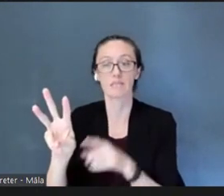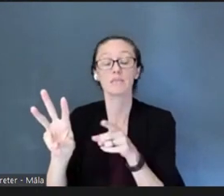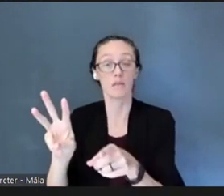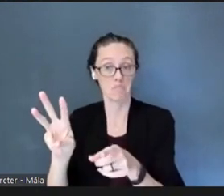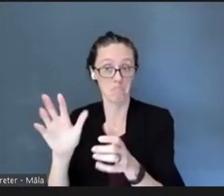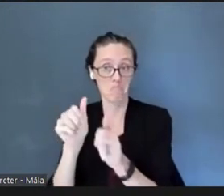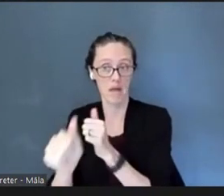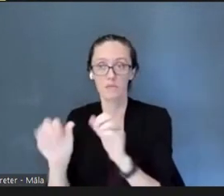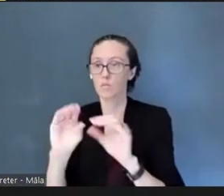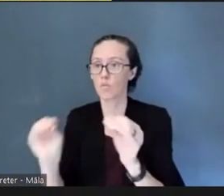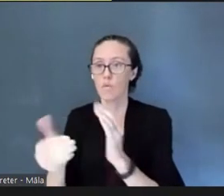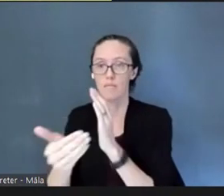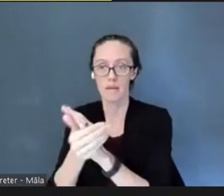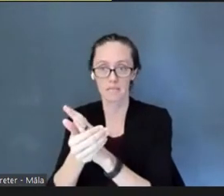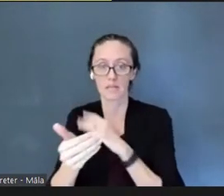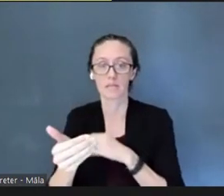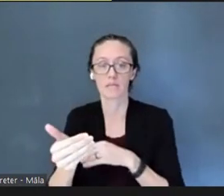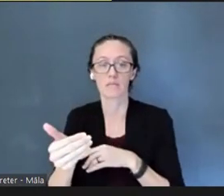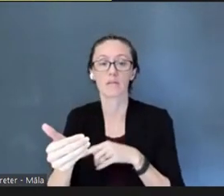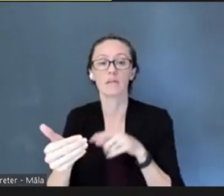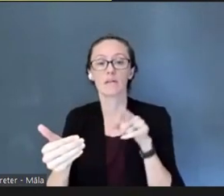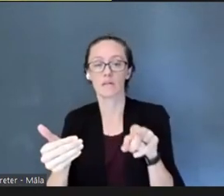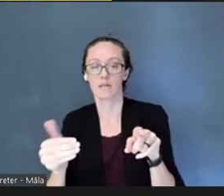reservations? No vote for me.